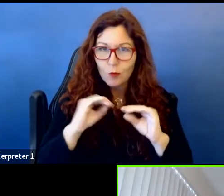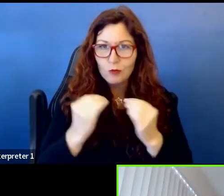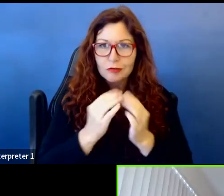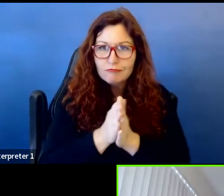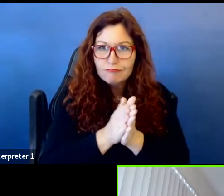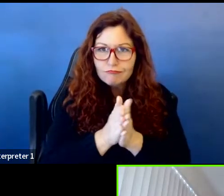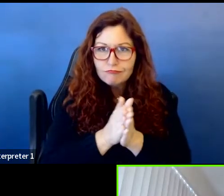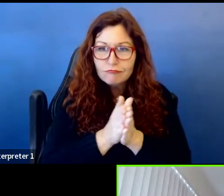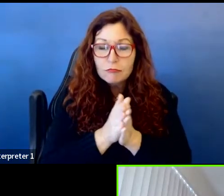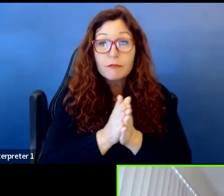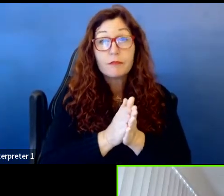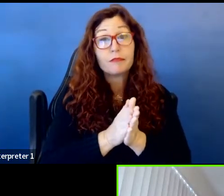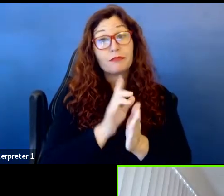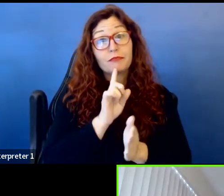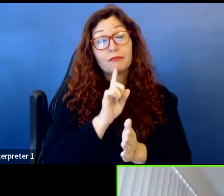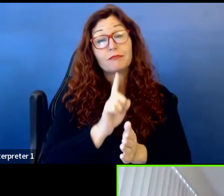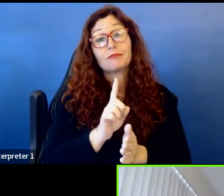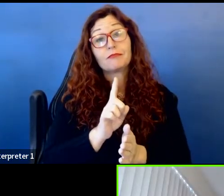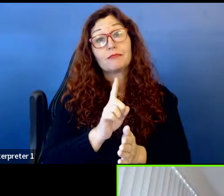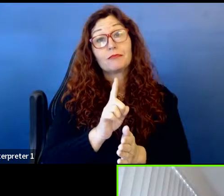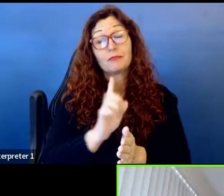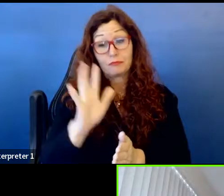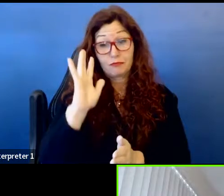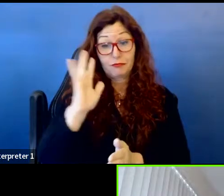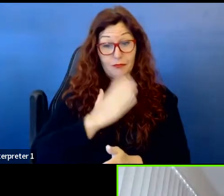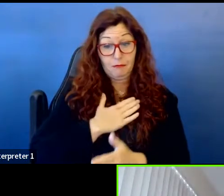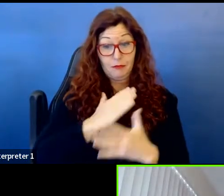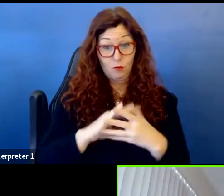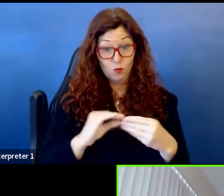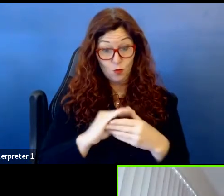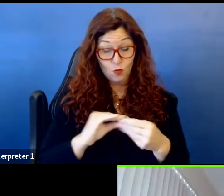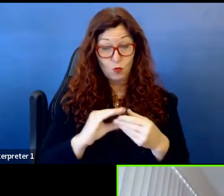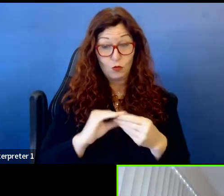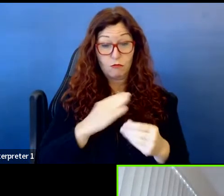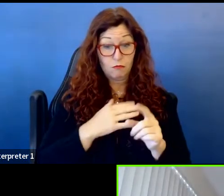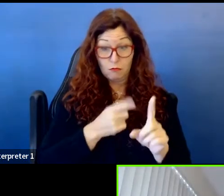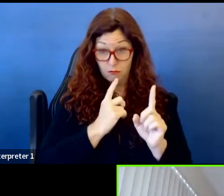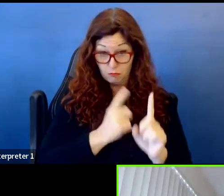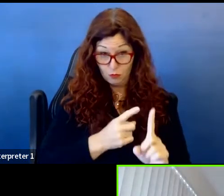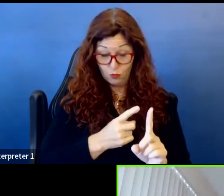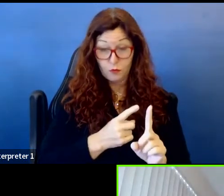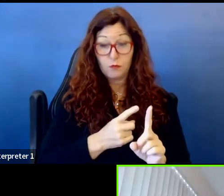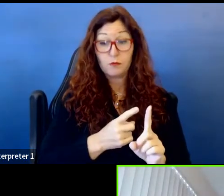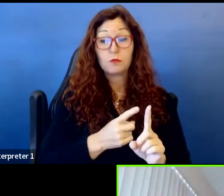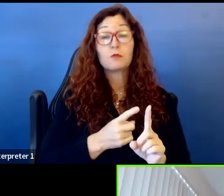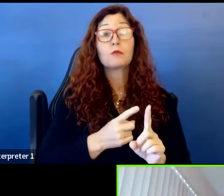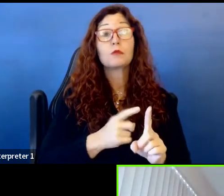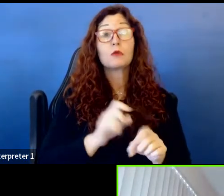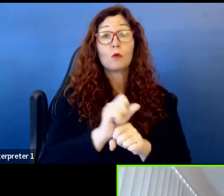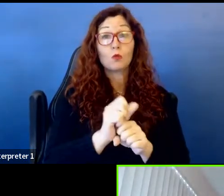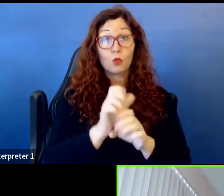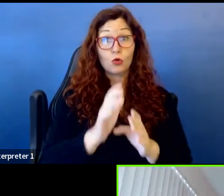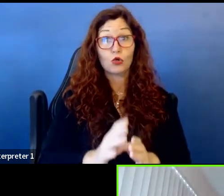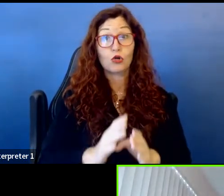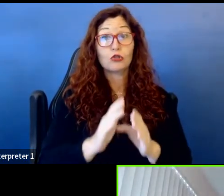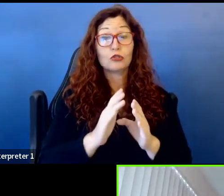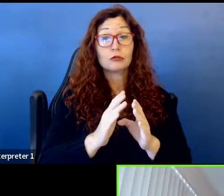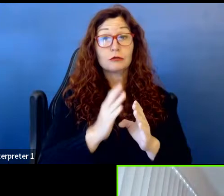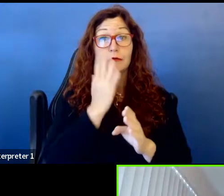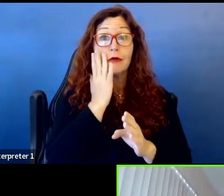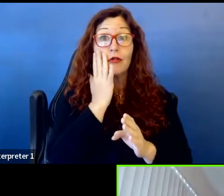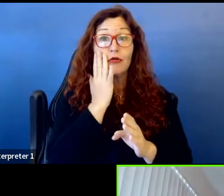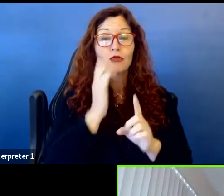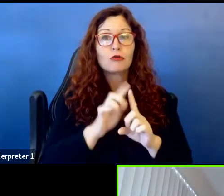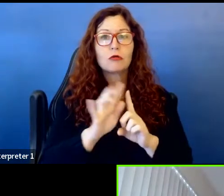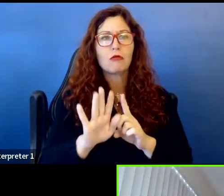alluding to was simply saying that workers of color don't necessarily have a uniform experience that this